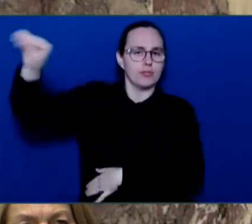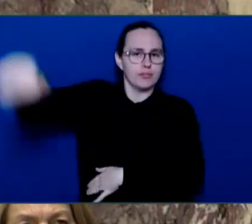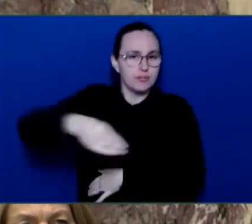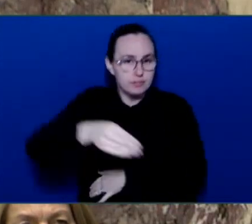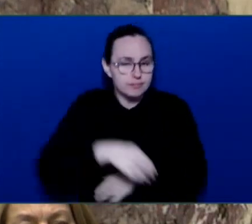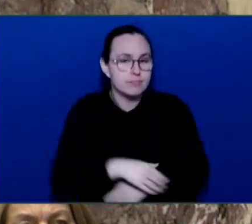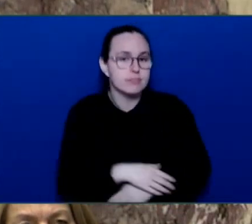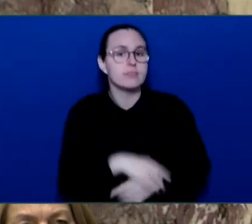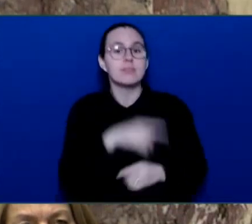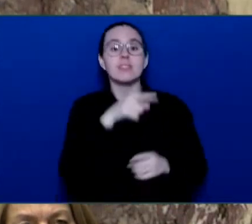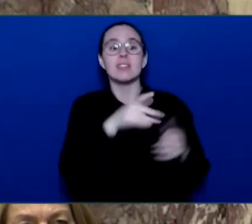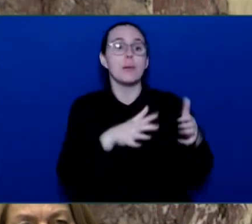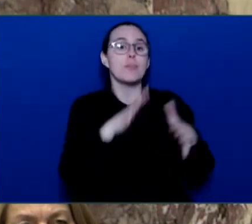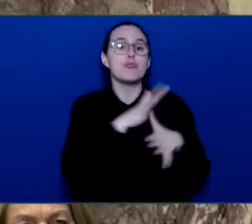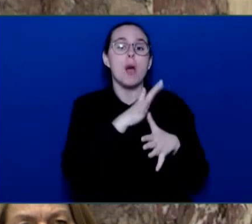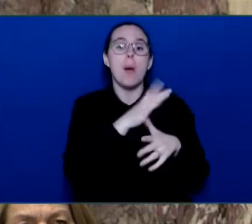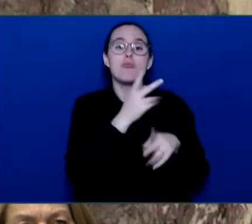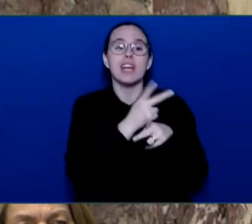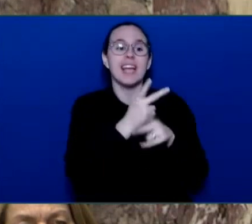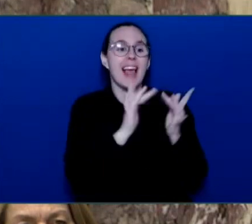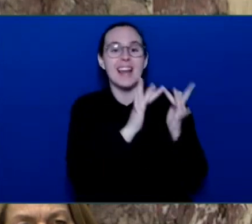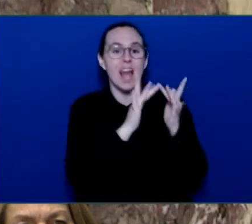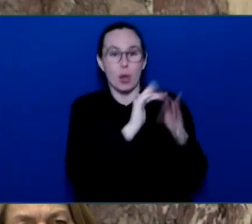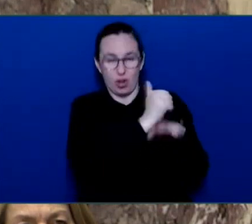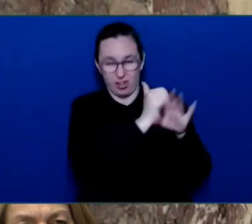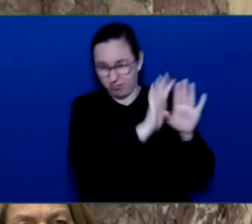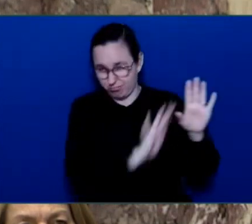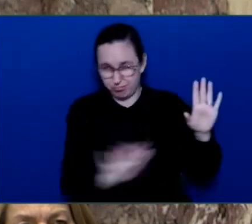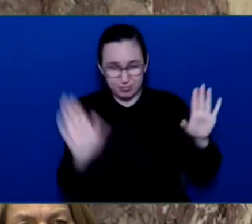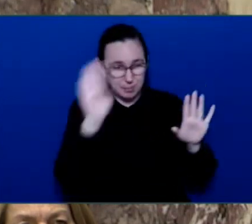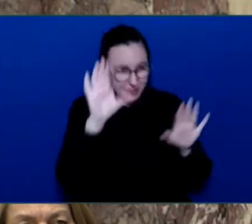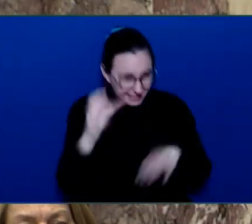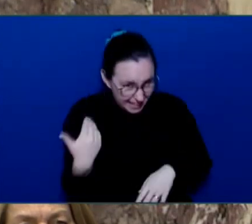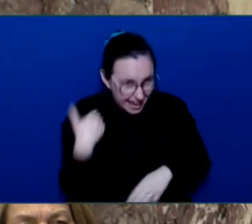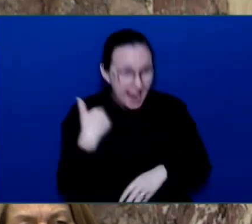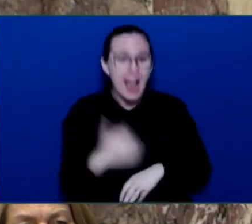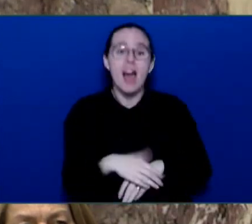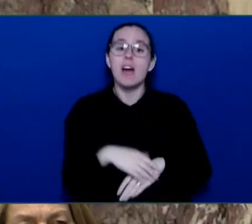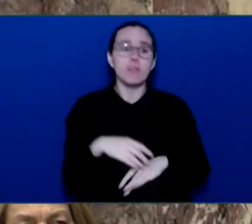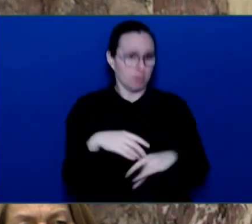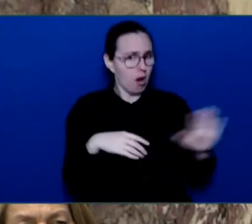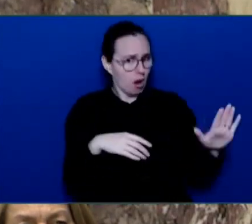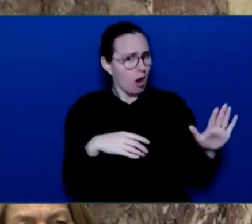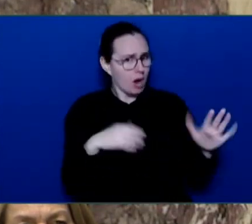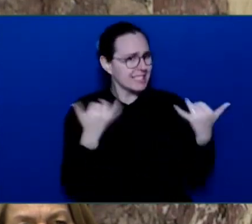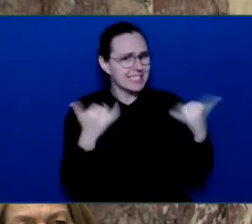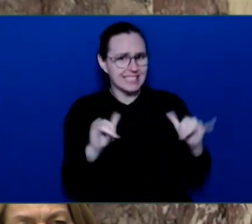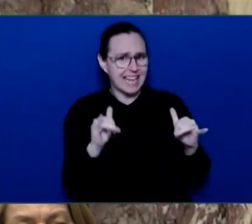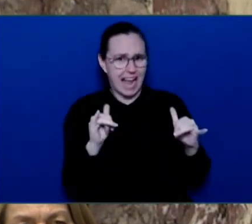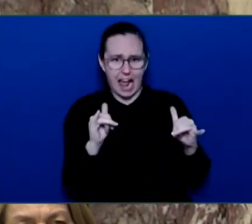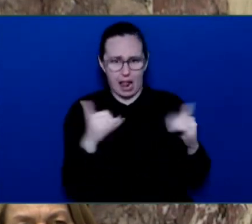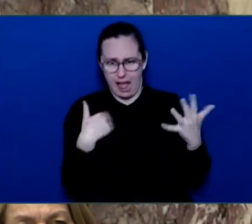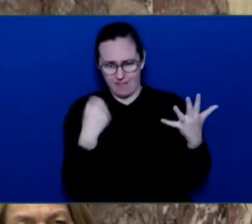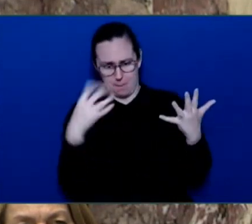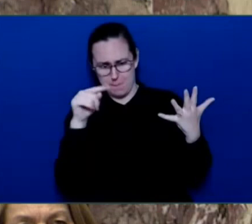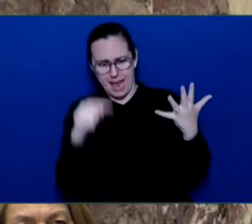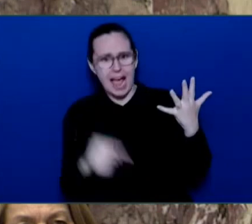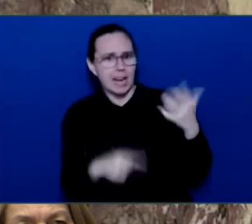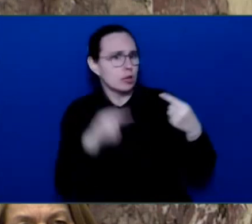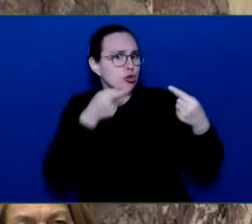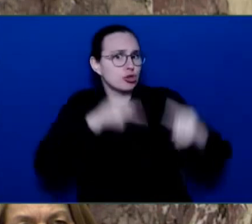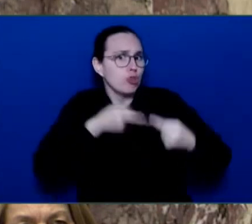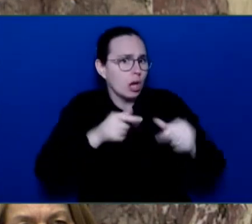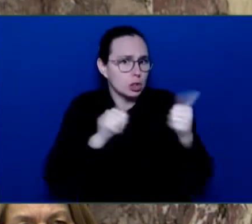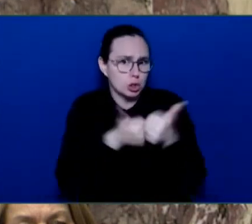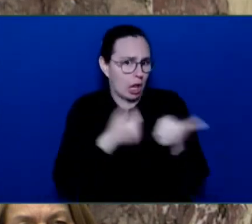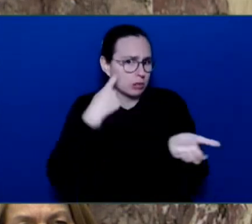supports for communities across BC. There are challenges. There are challenges in many communities, but the way to resolve those challenges is to increase